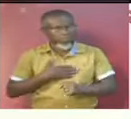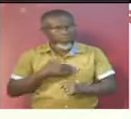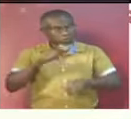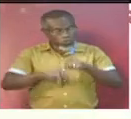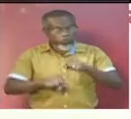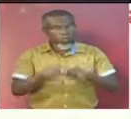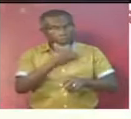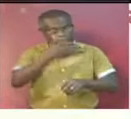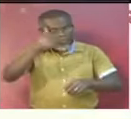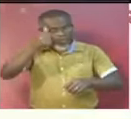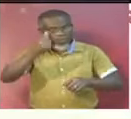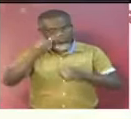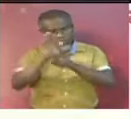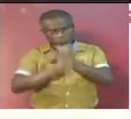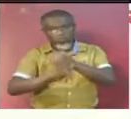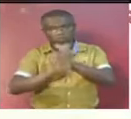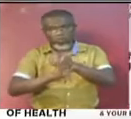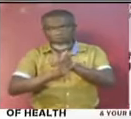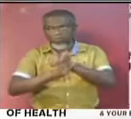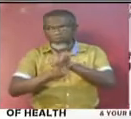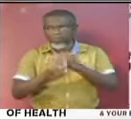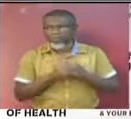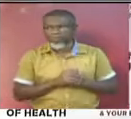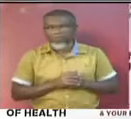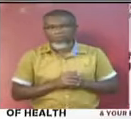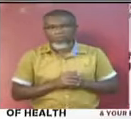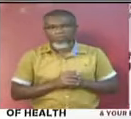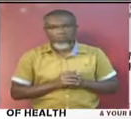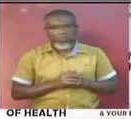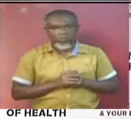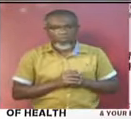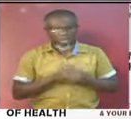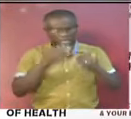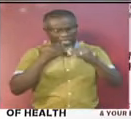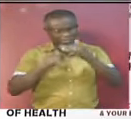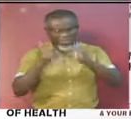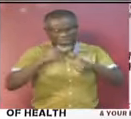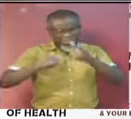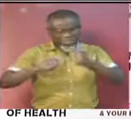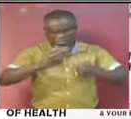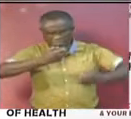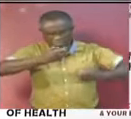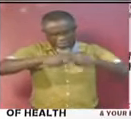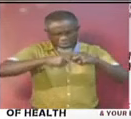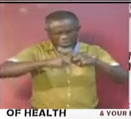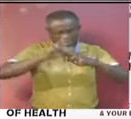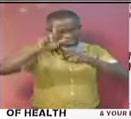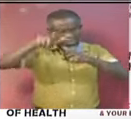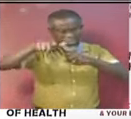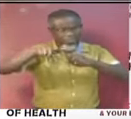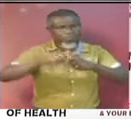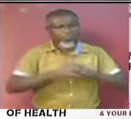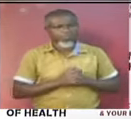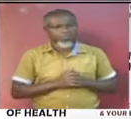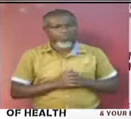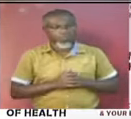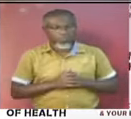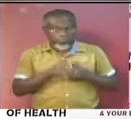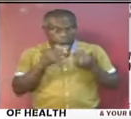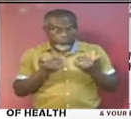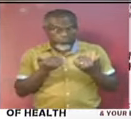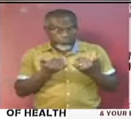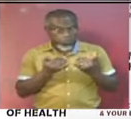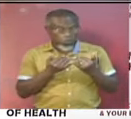reduce risk of further complications. Thank you very much. Great question. We now go to IETV.